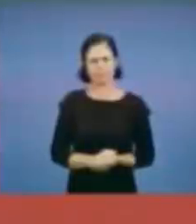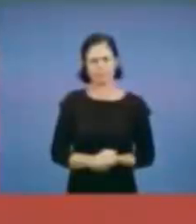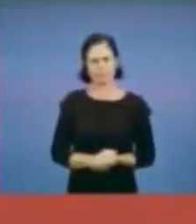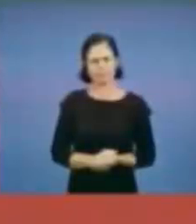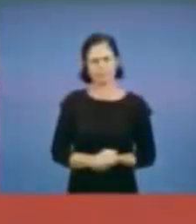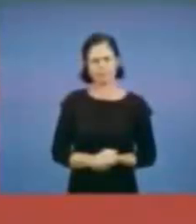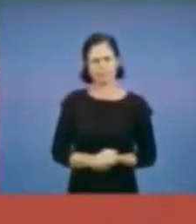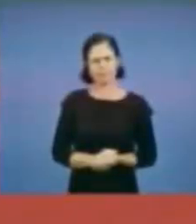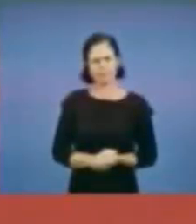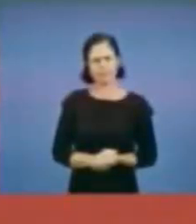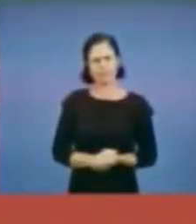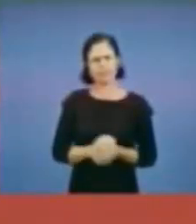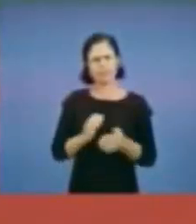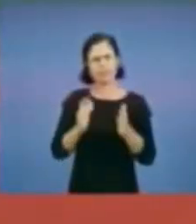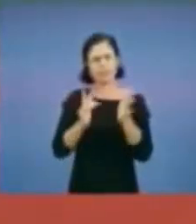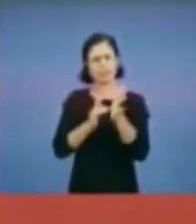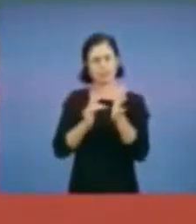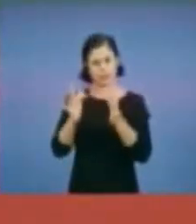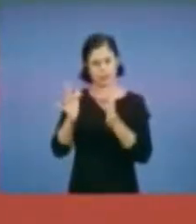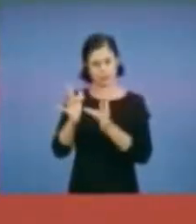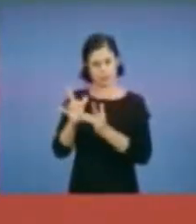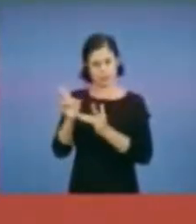how the Lord Jesus